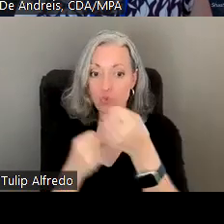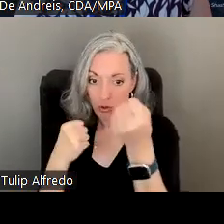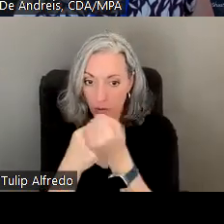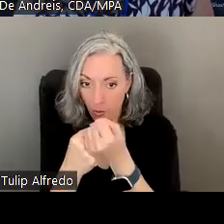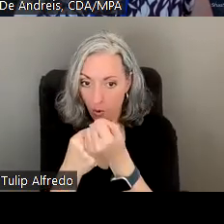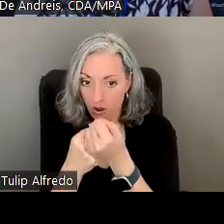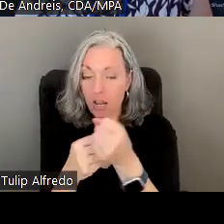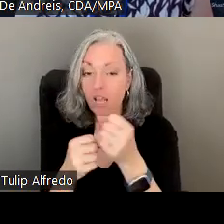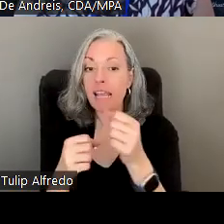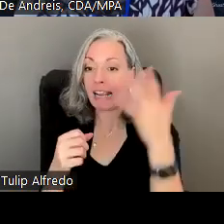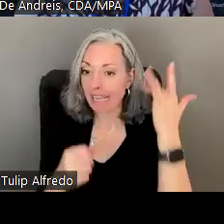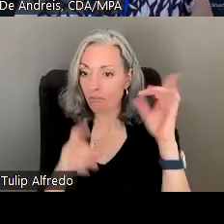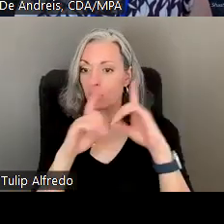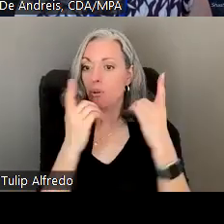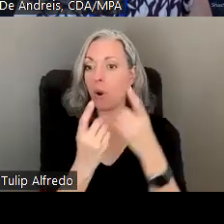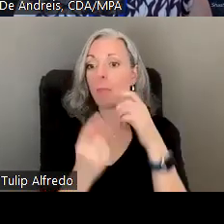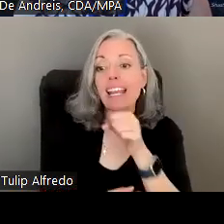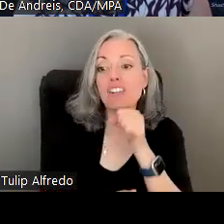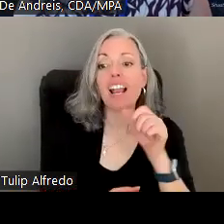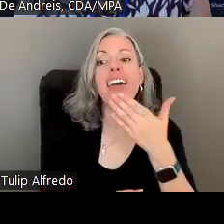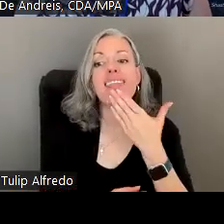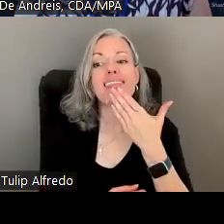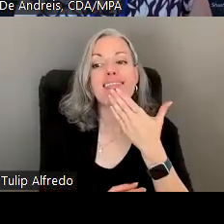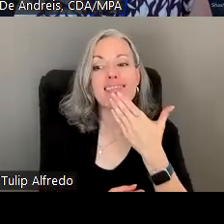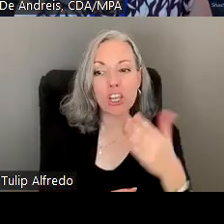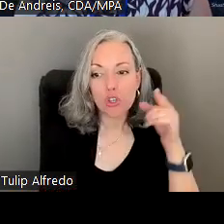Department of Aging. Thank you for